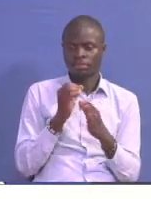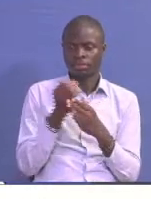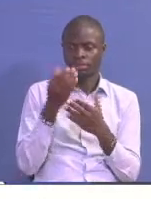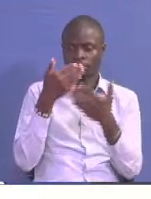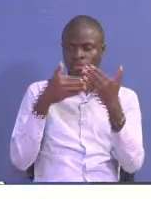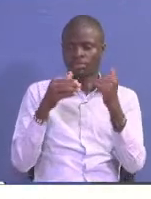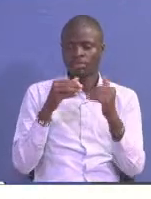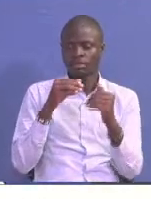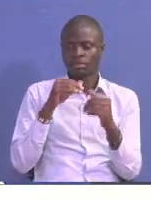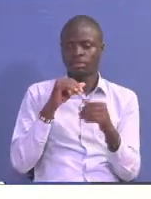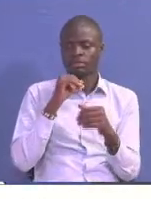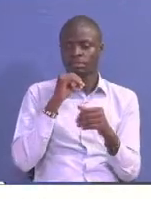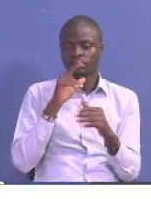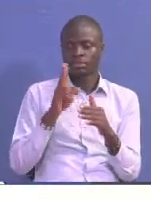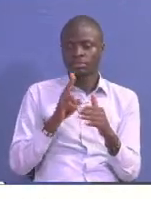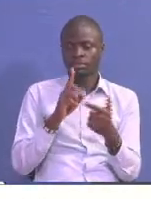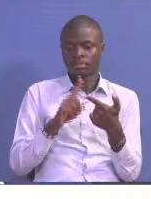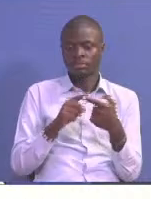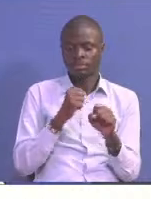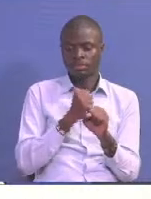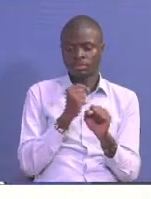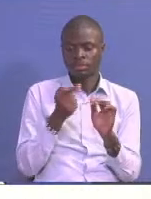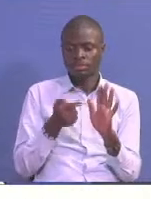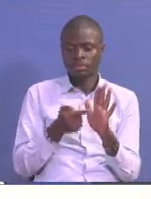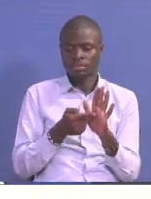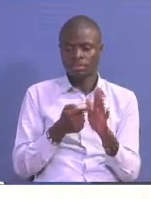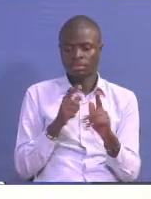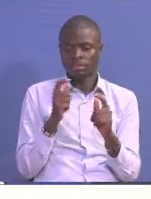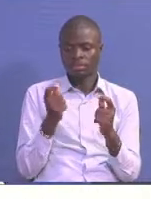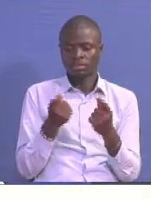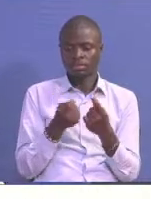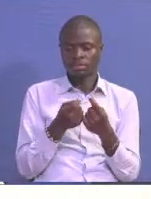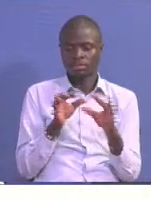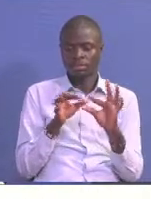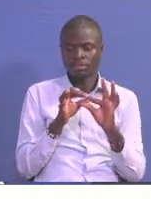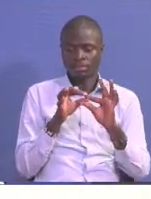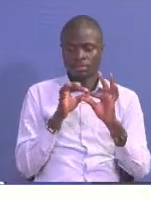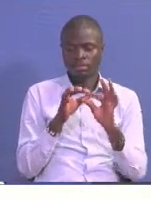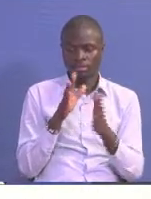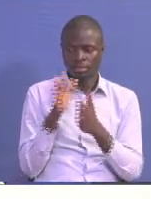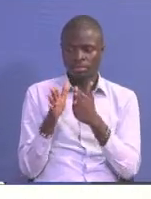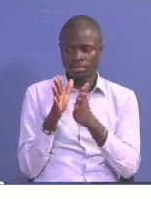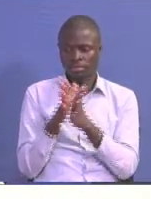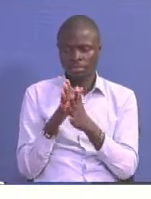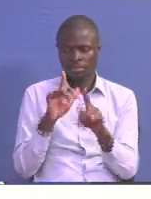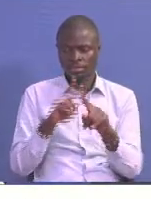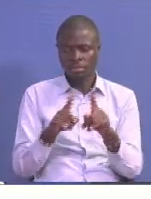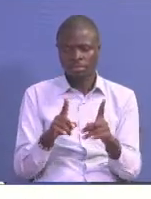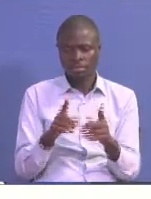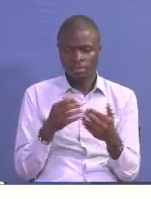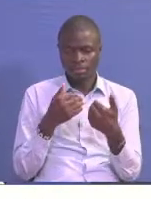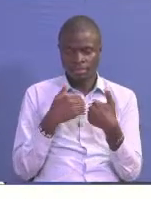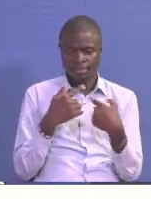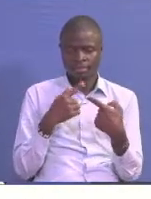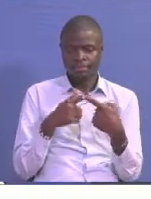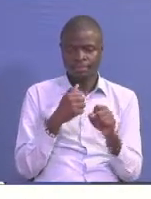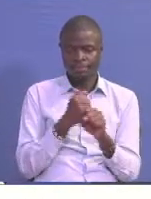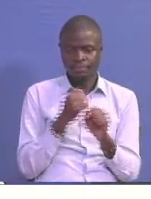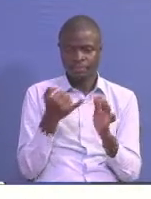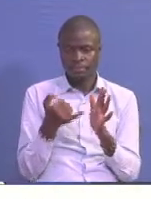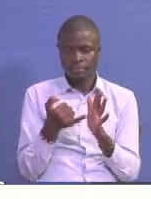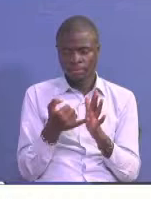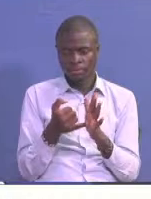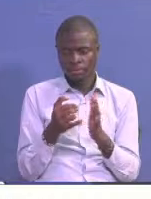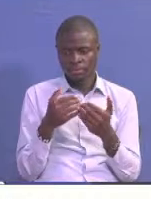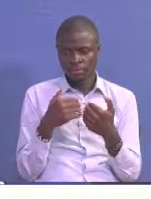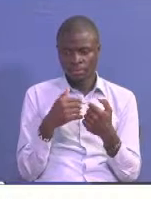are not used to doing this type of collaborative arrangement. But we have to do it.